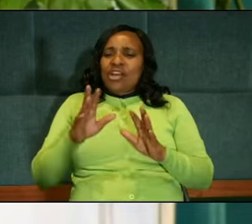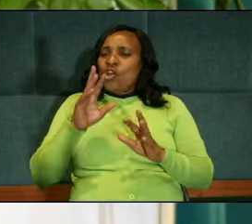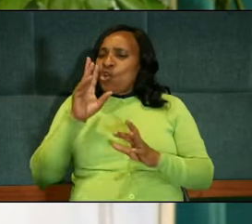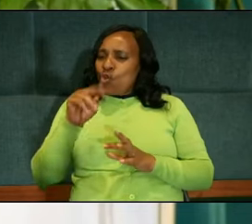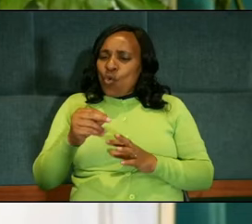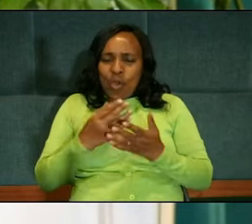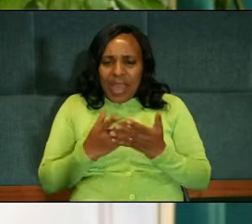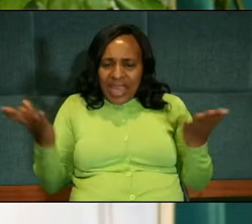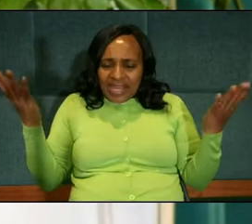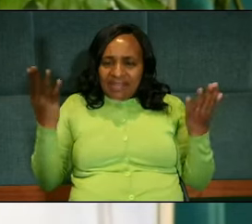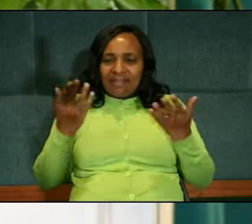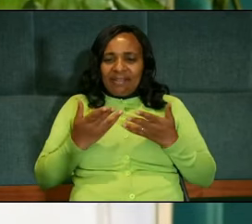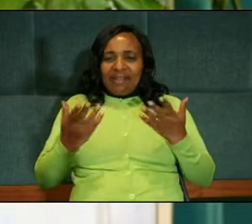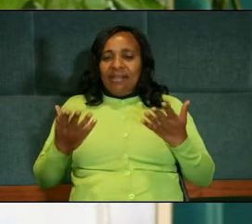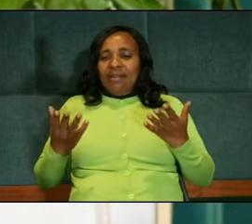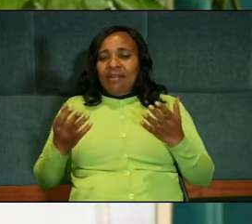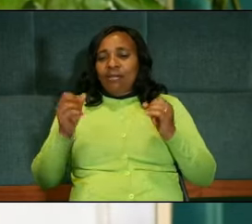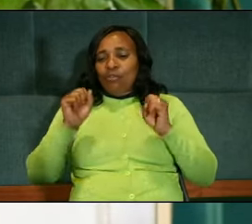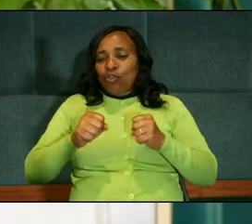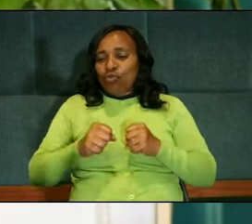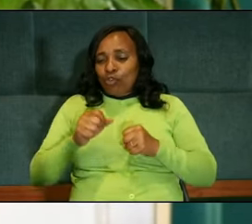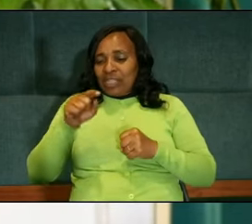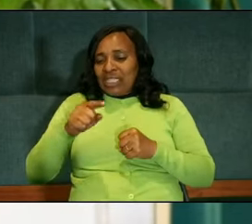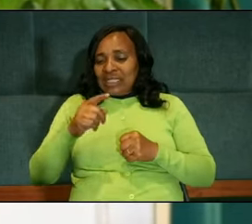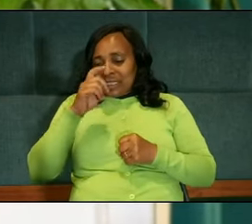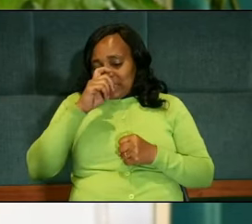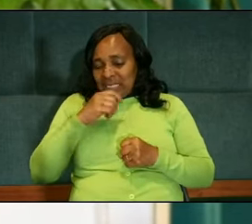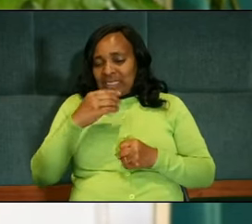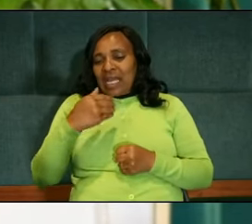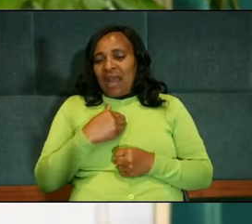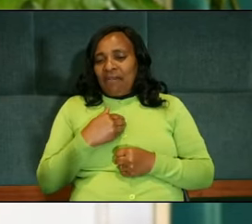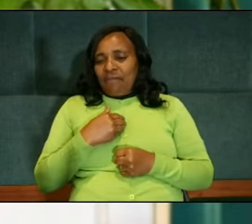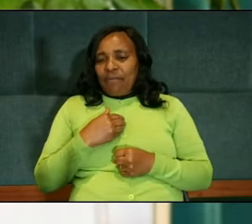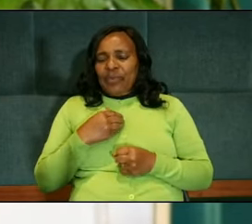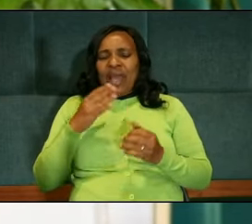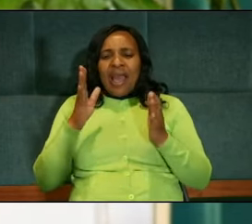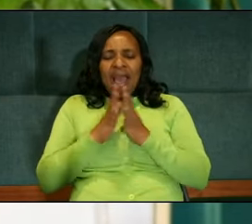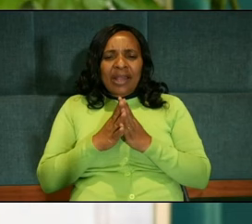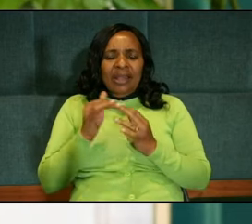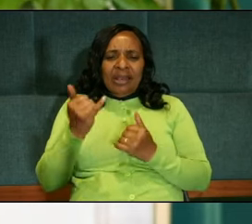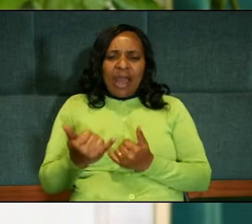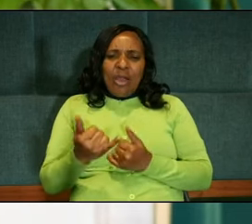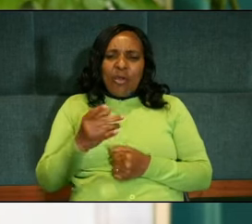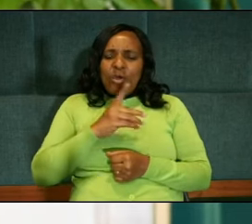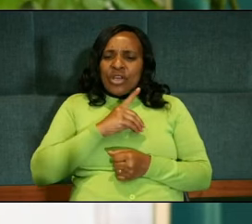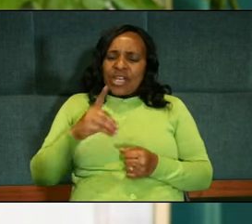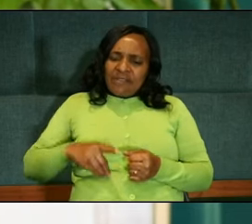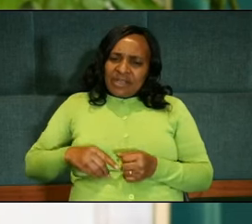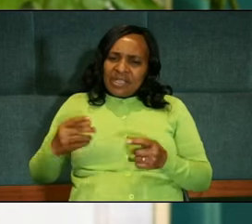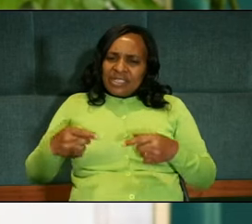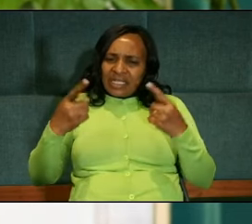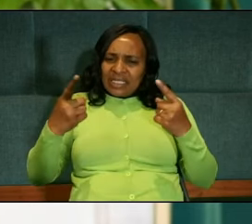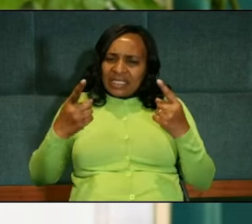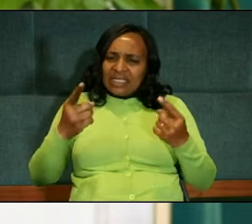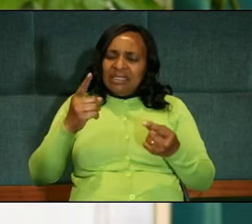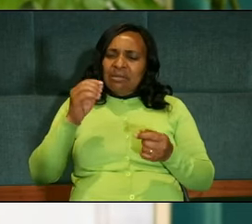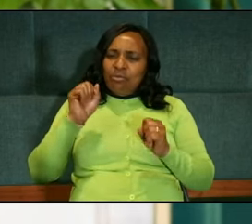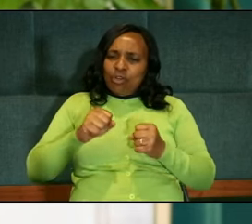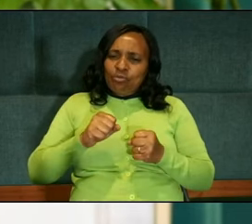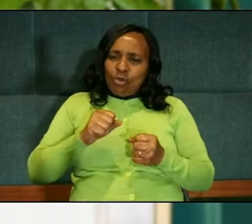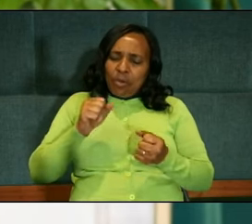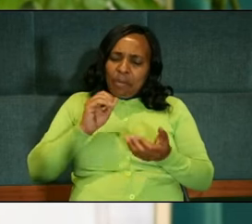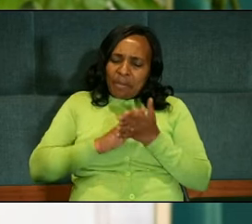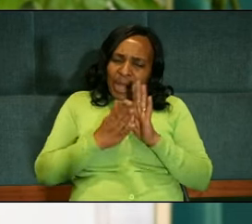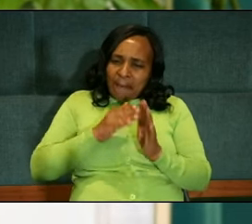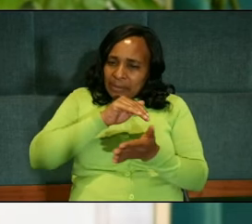remedy for this type of jealousy. And David's success seemed to be in the middle